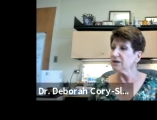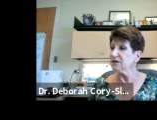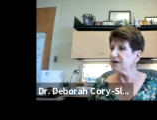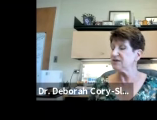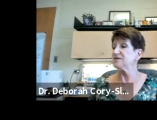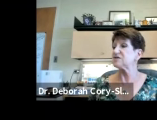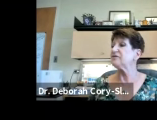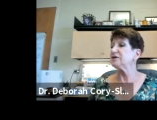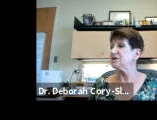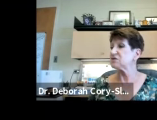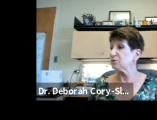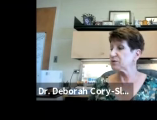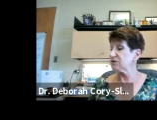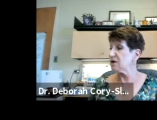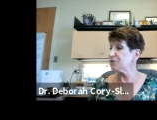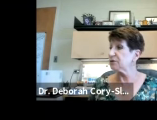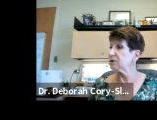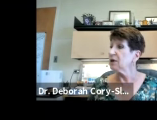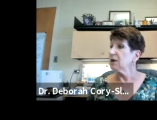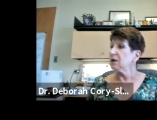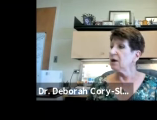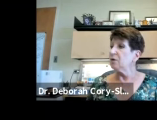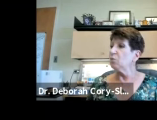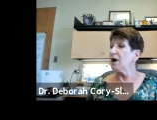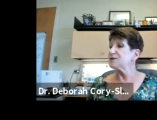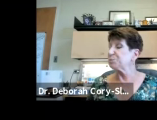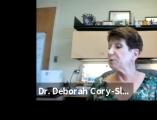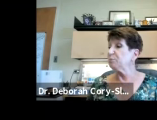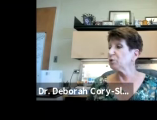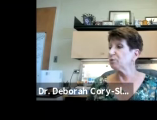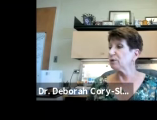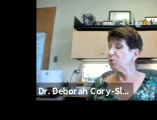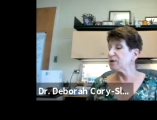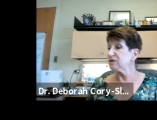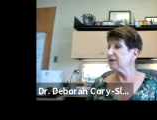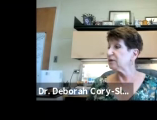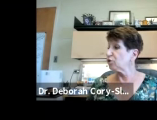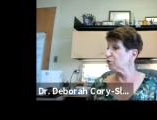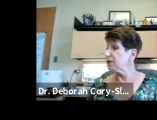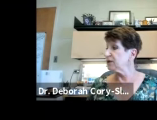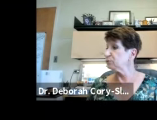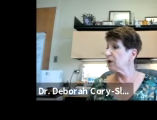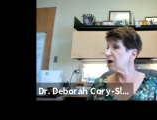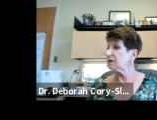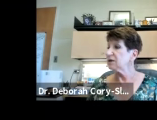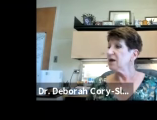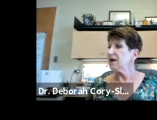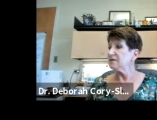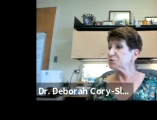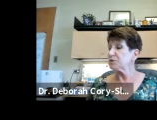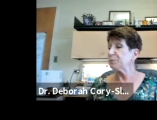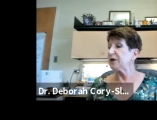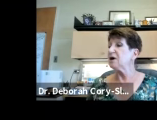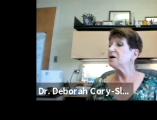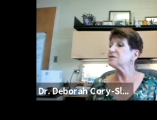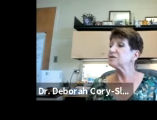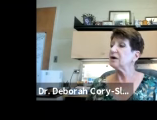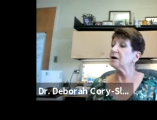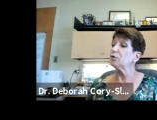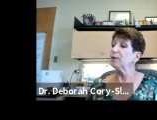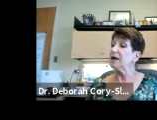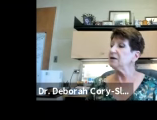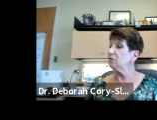Then in 1970s, there was another widespread mercury poisoning that occurred in Iraq. And this was